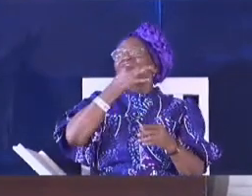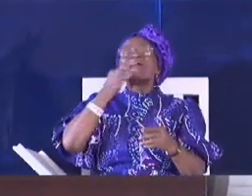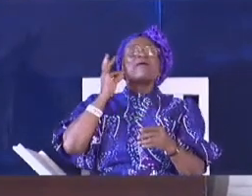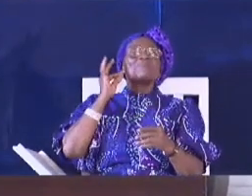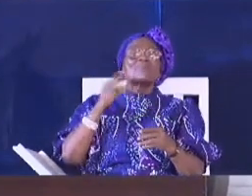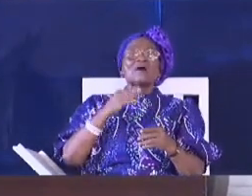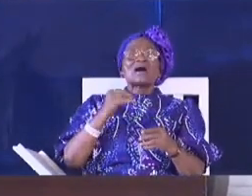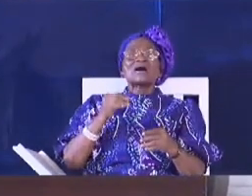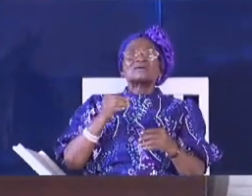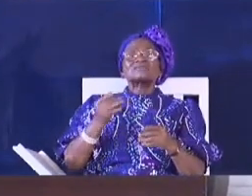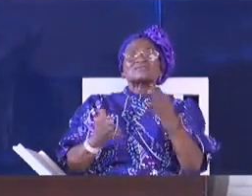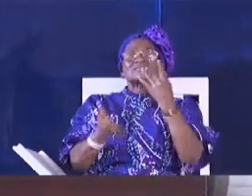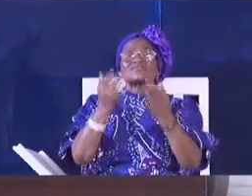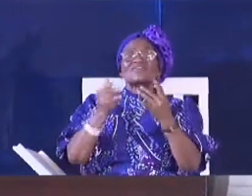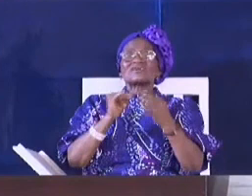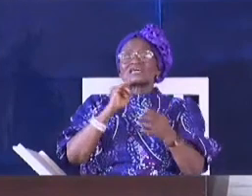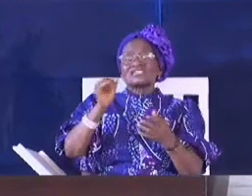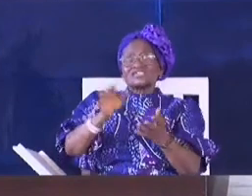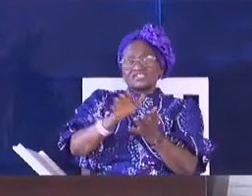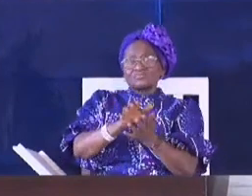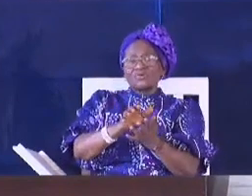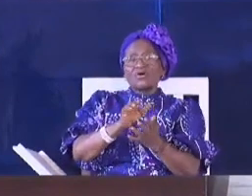and the fire is small,